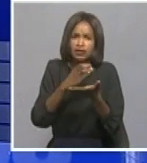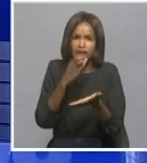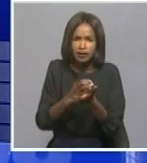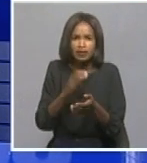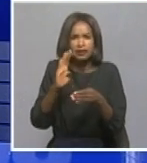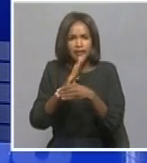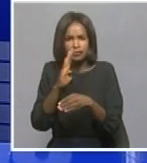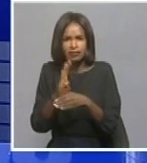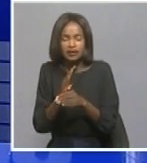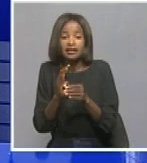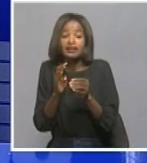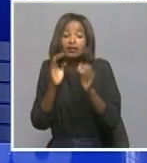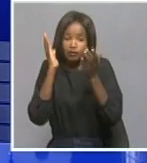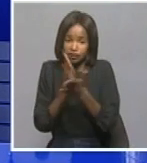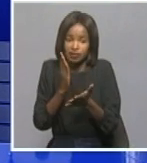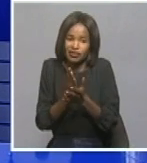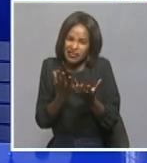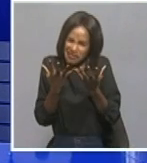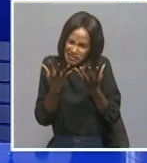essential and crucial service providers.